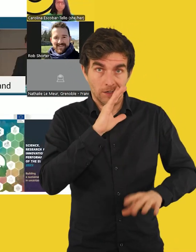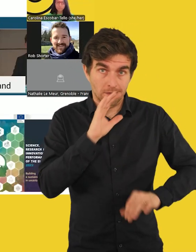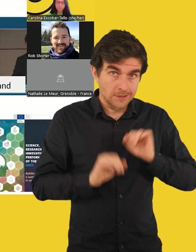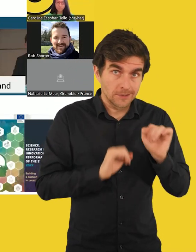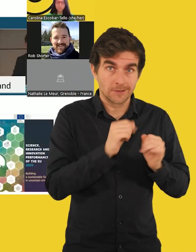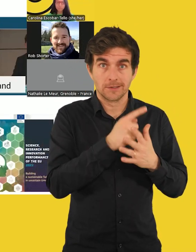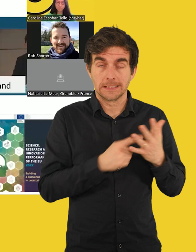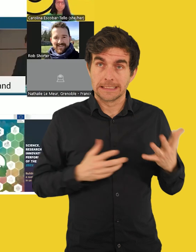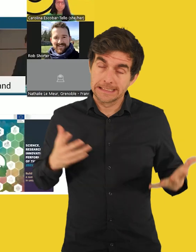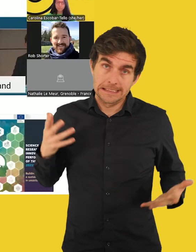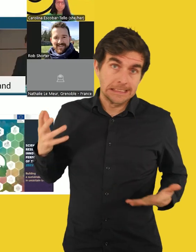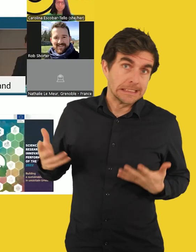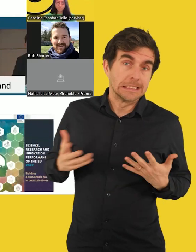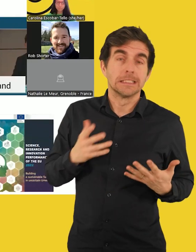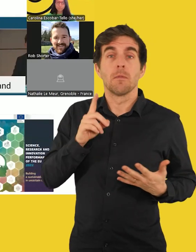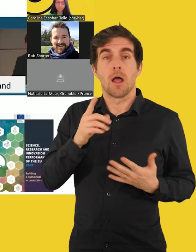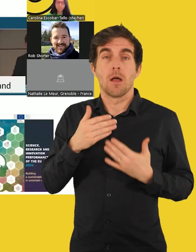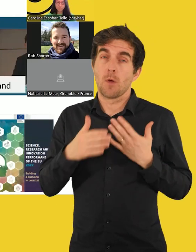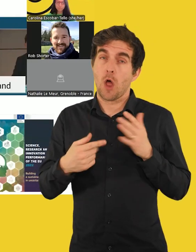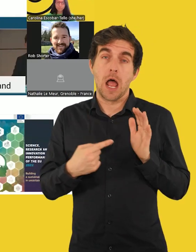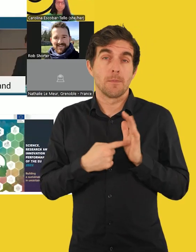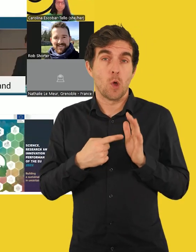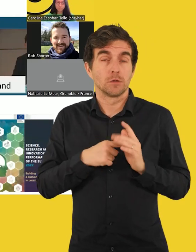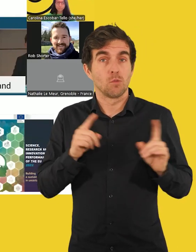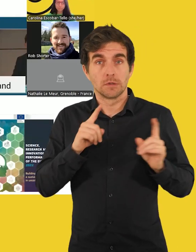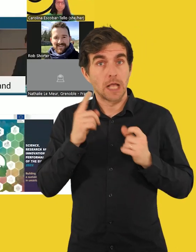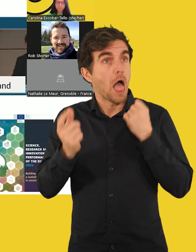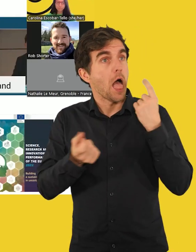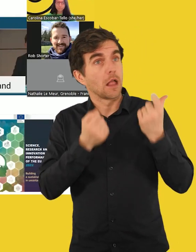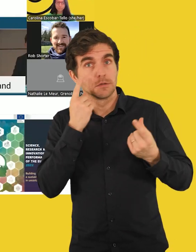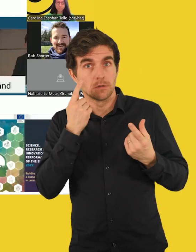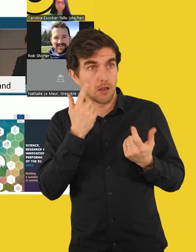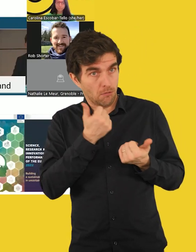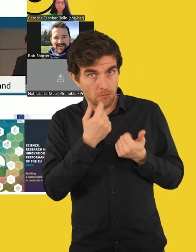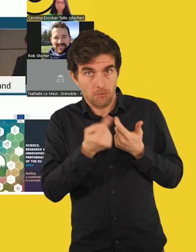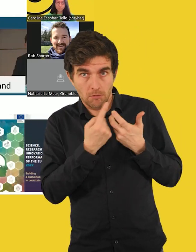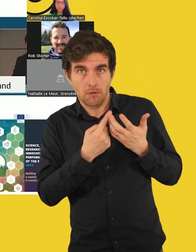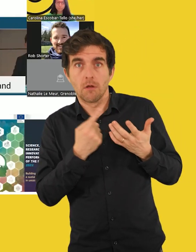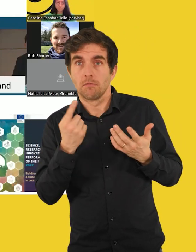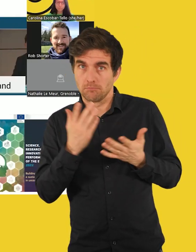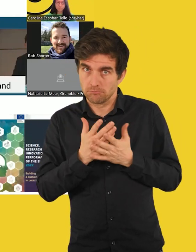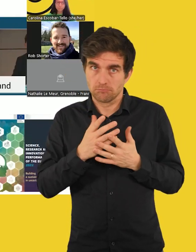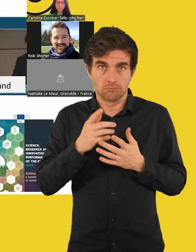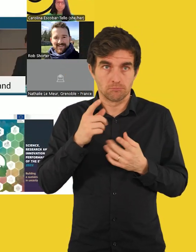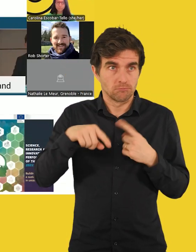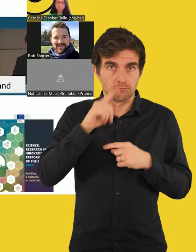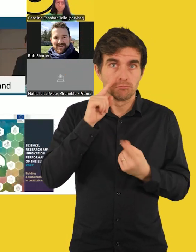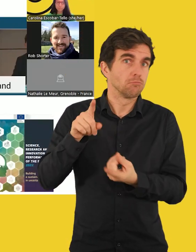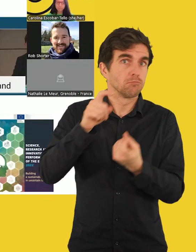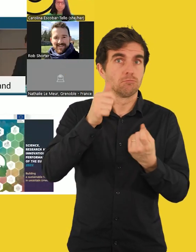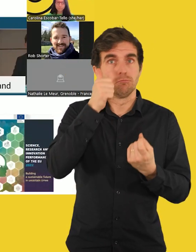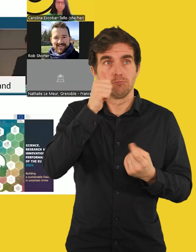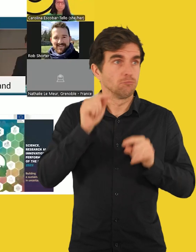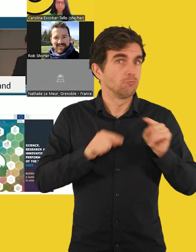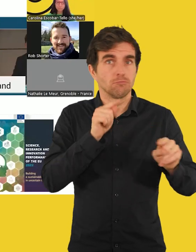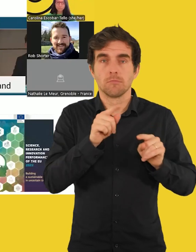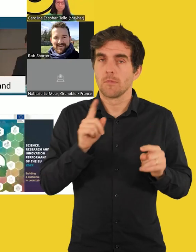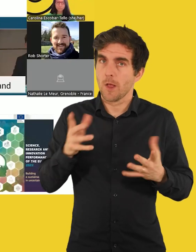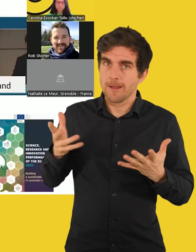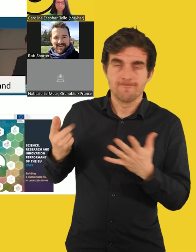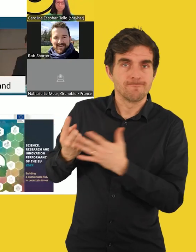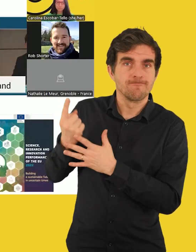integrity of the living world. And it's all the more important that these ideas have resonance and that they are being picked up in many